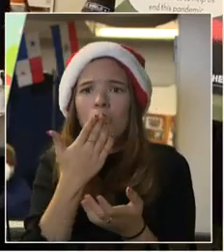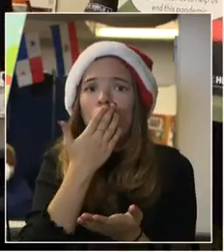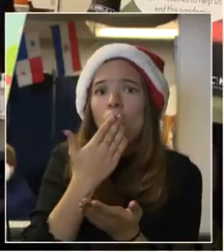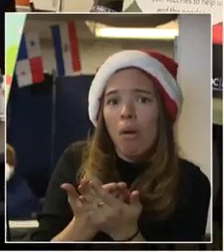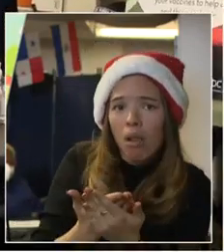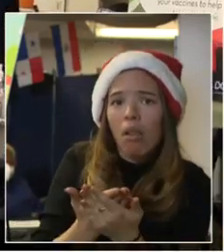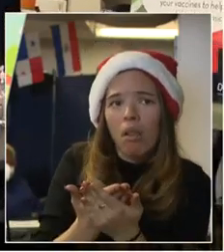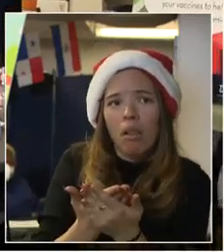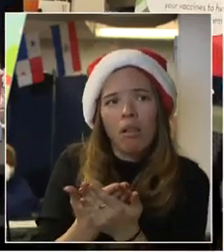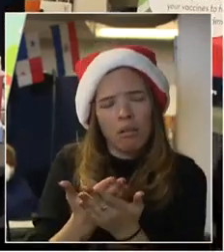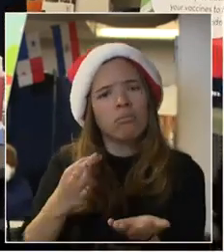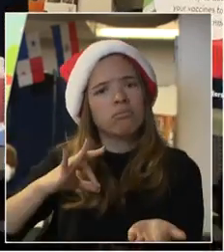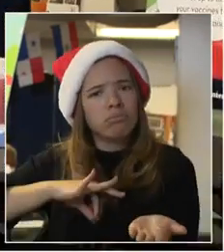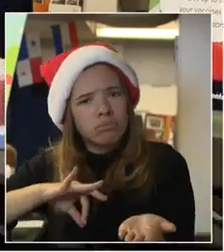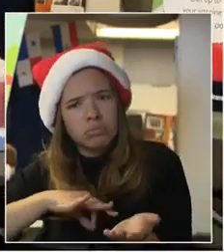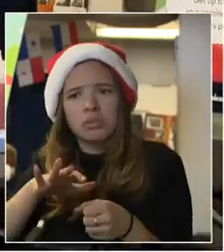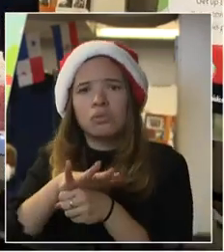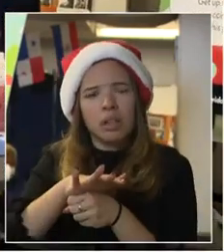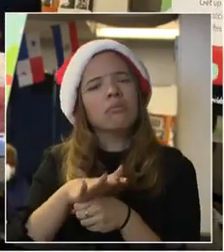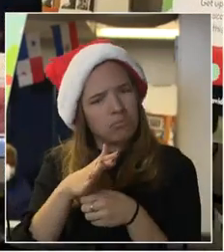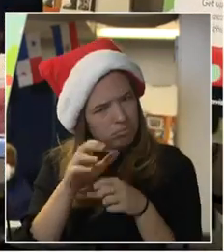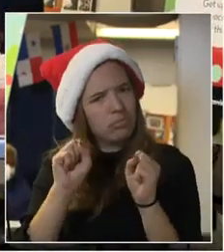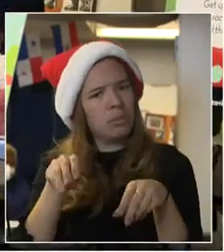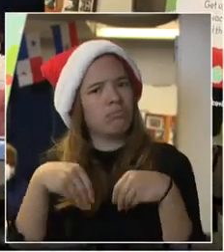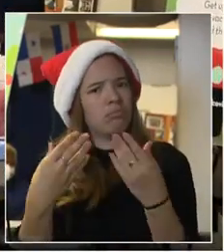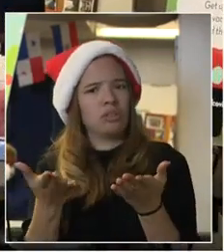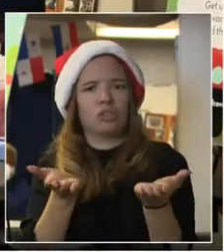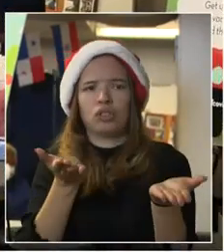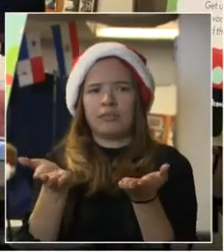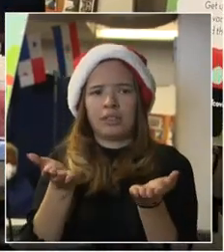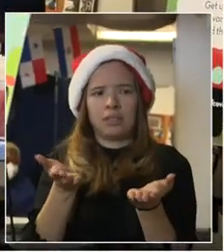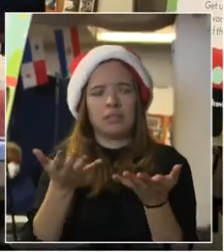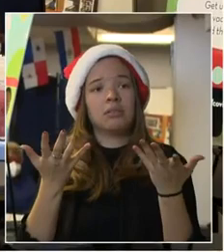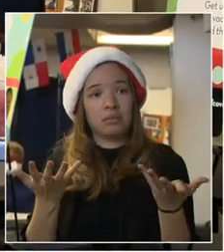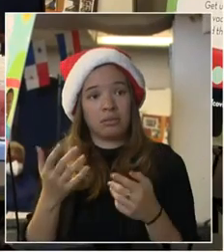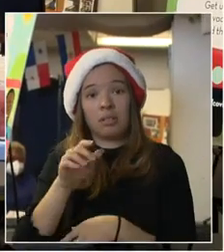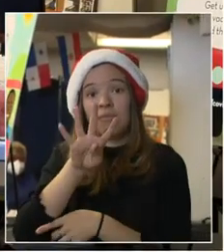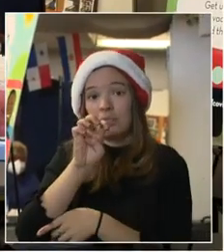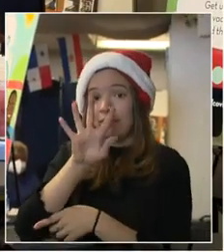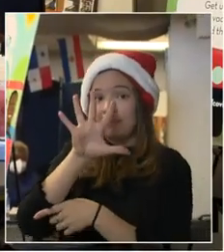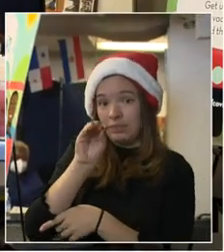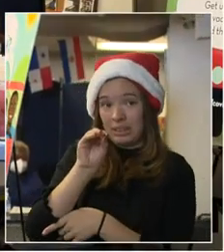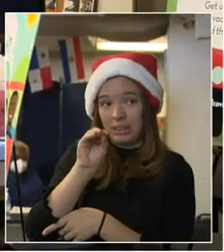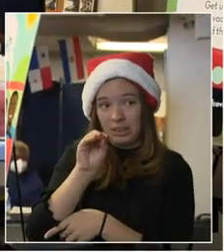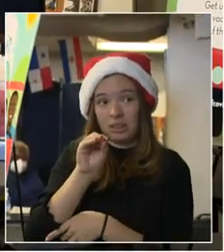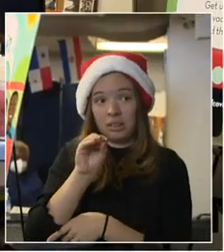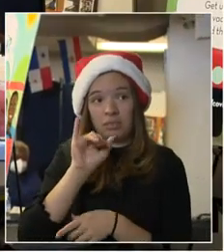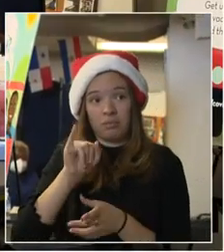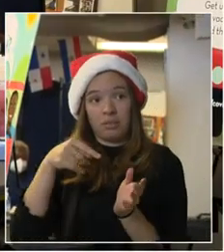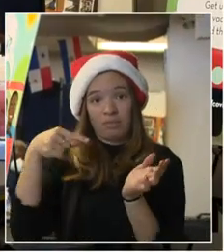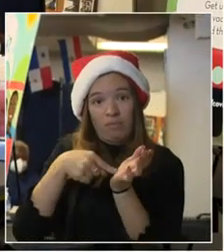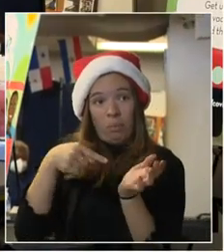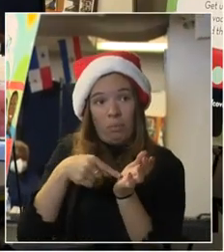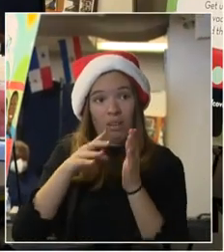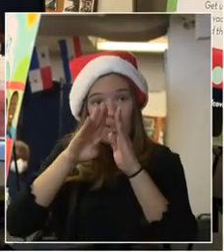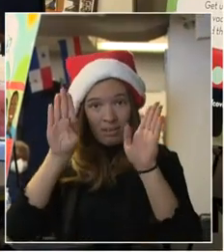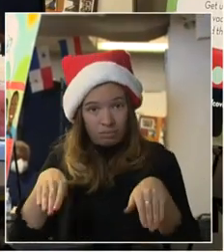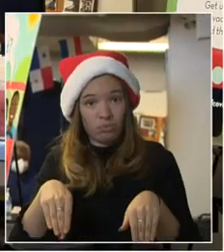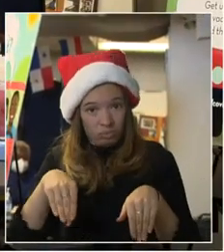services. Today, we operate more than 450 deeply affordable homes in Adams-Morgan, Columbia Heights, and Mount